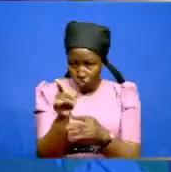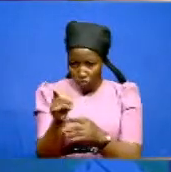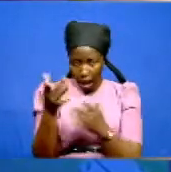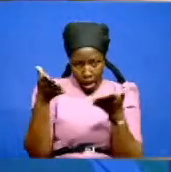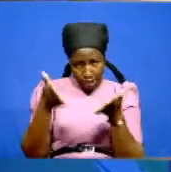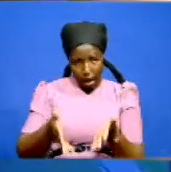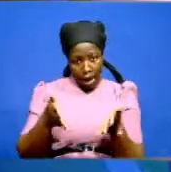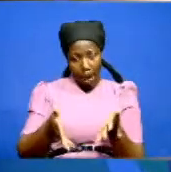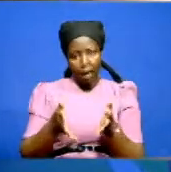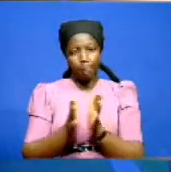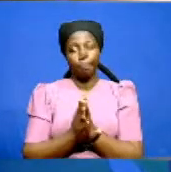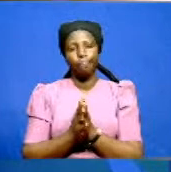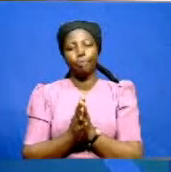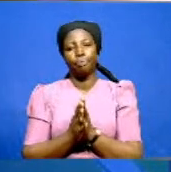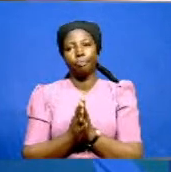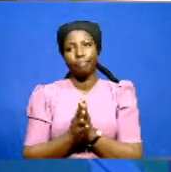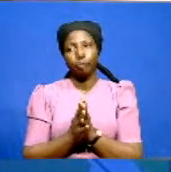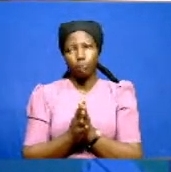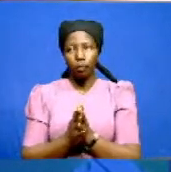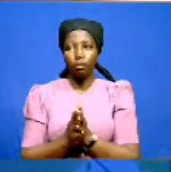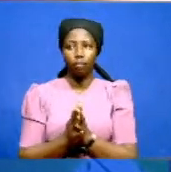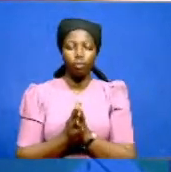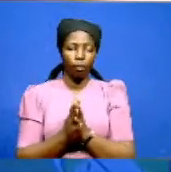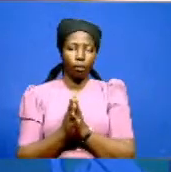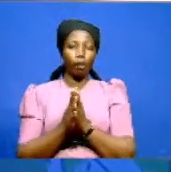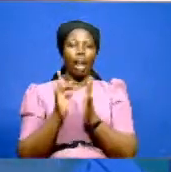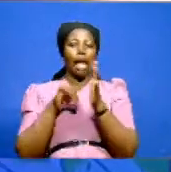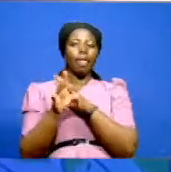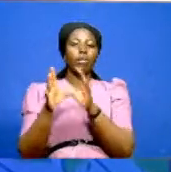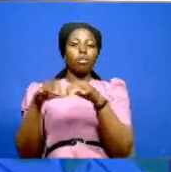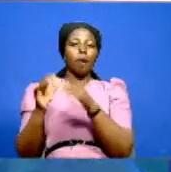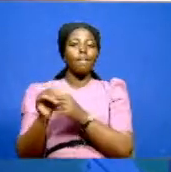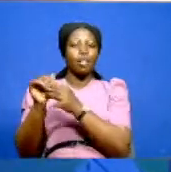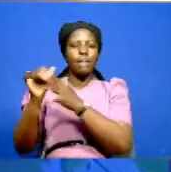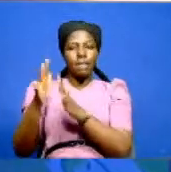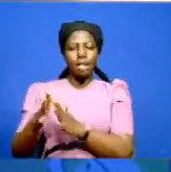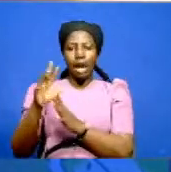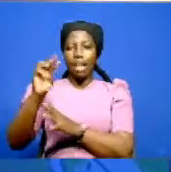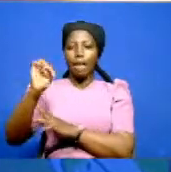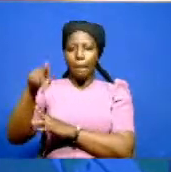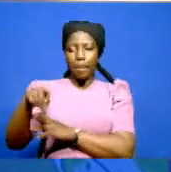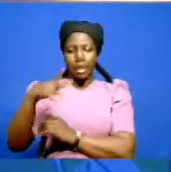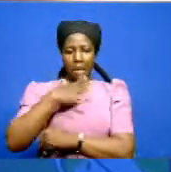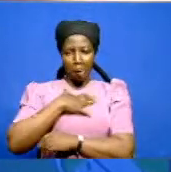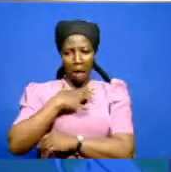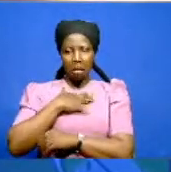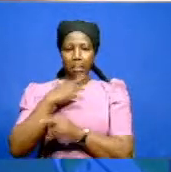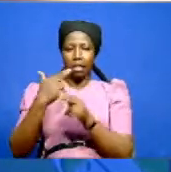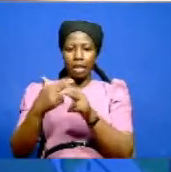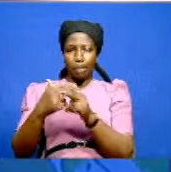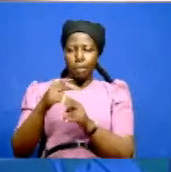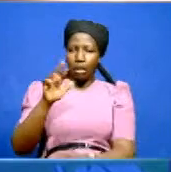falling under the category of leadership. My Member of Parliament, Richard Tongi is